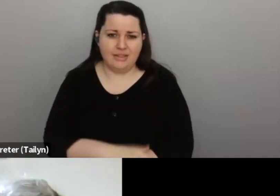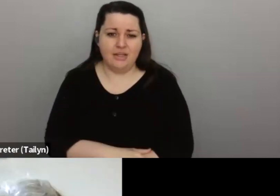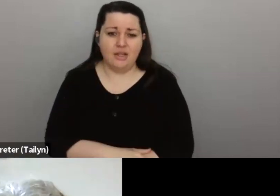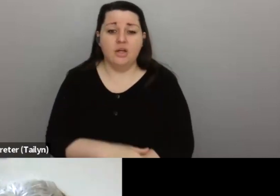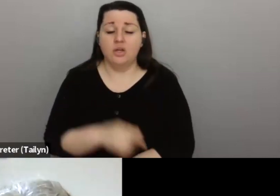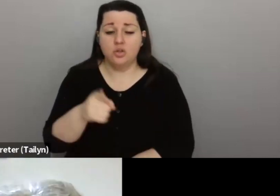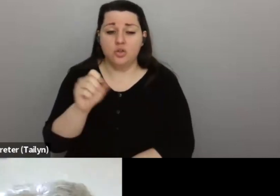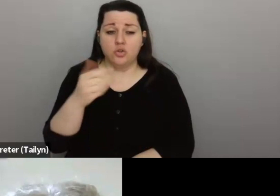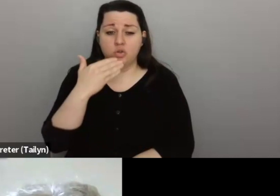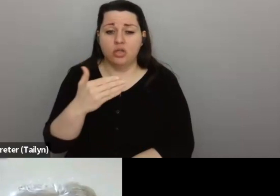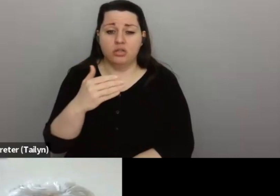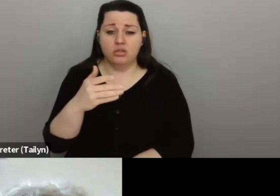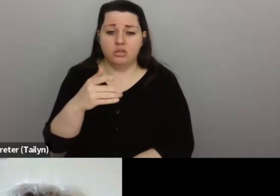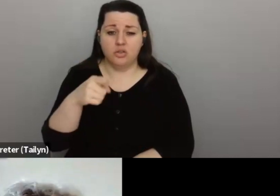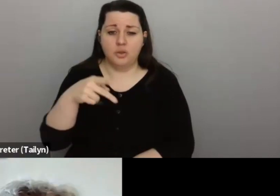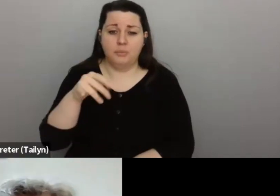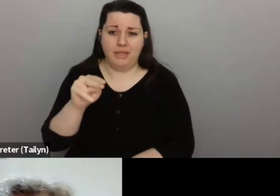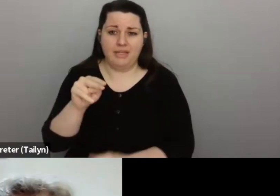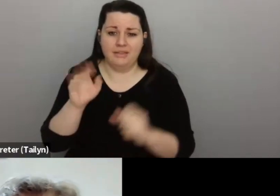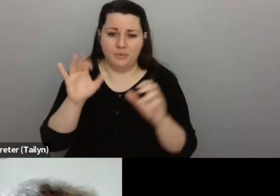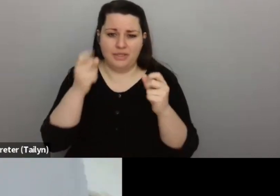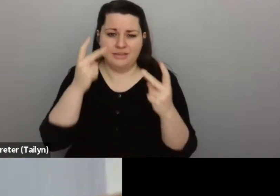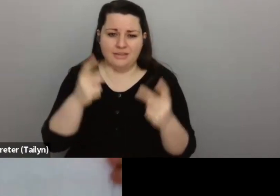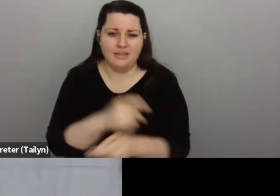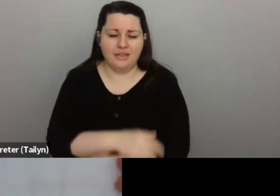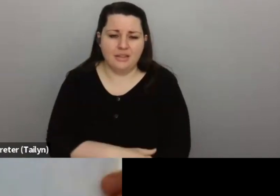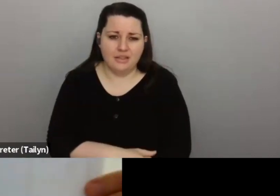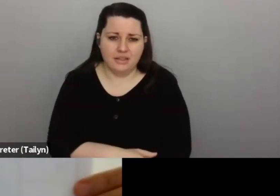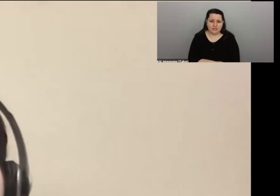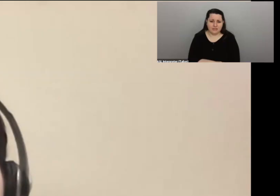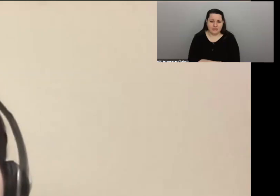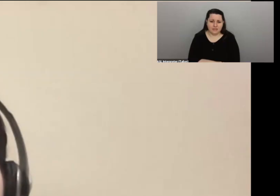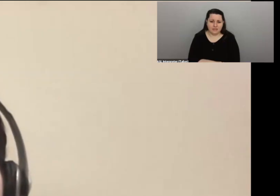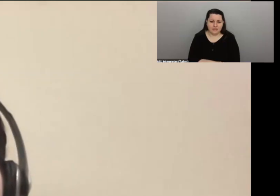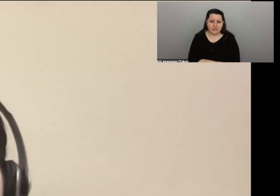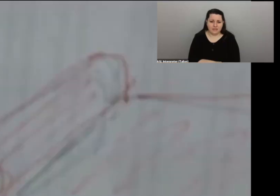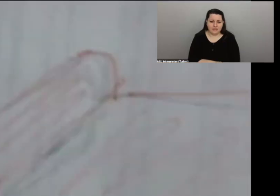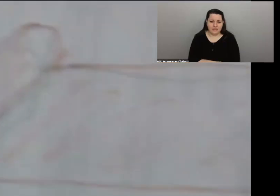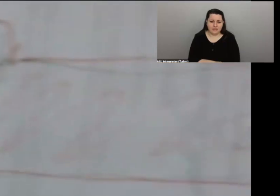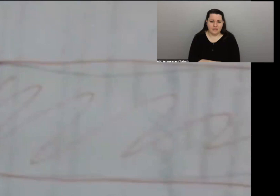you're good. We have you pinned so that way you're larger on the screen. Um,